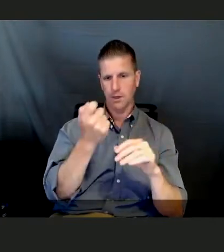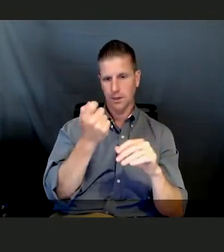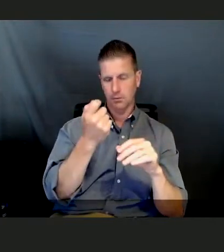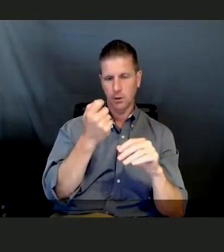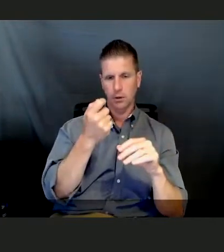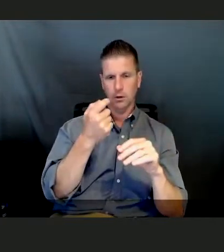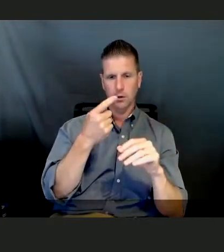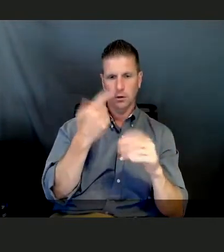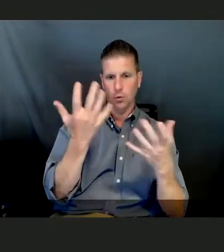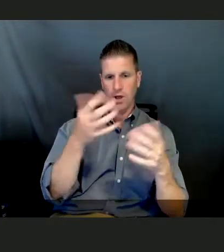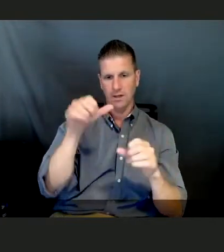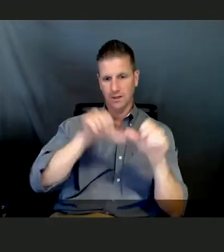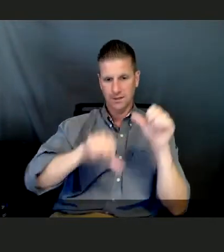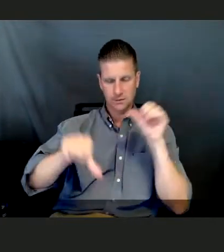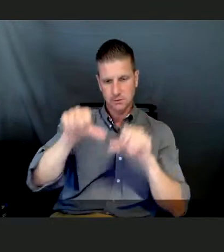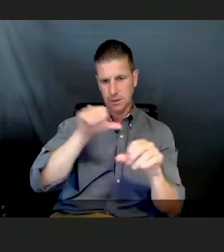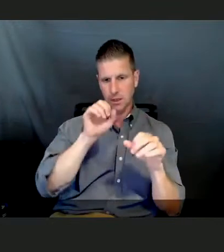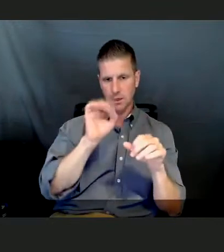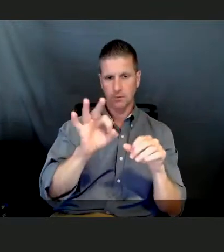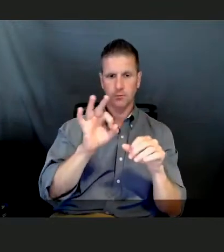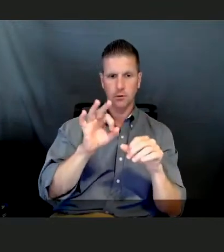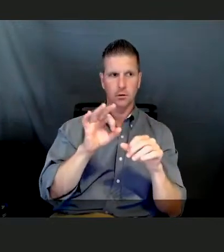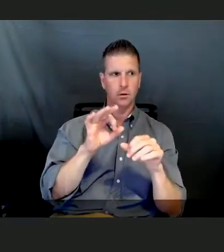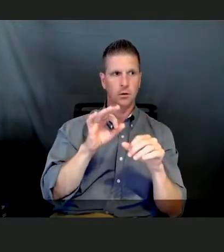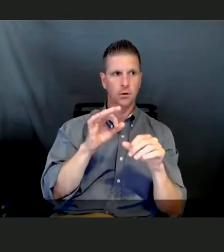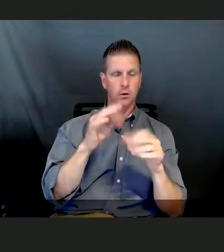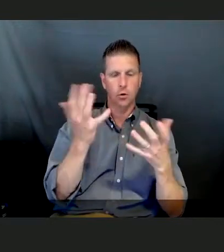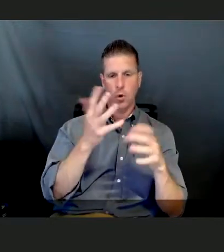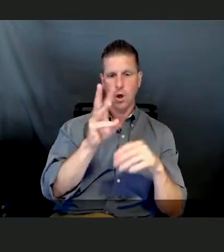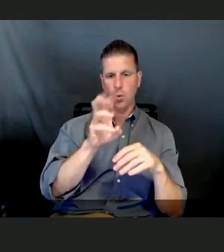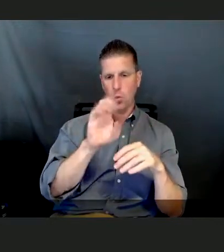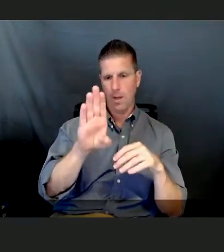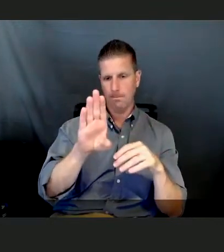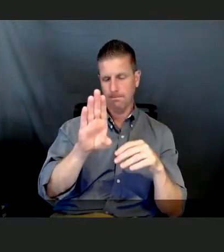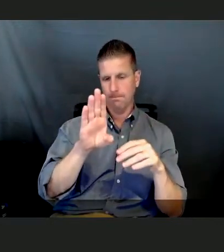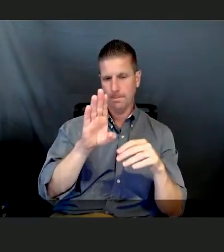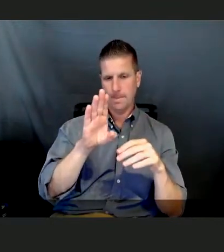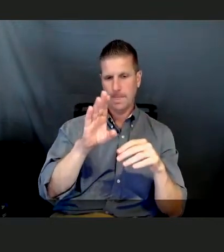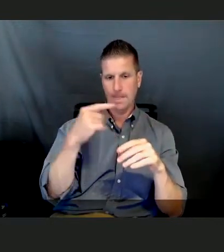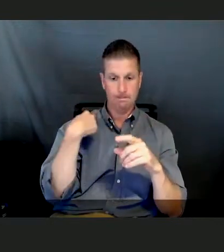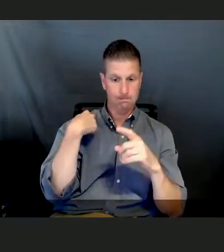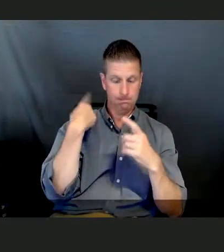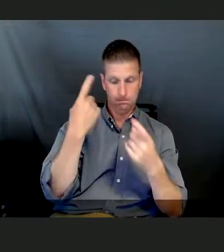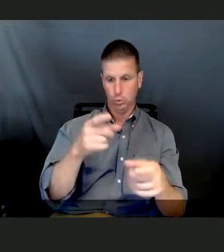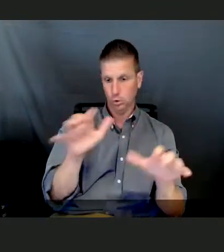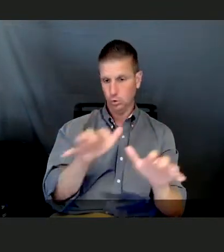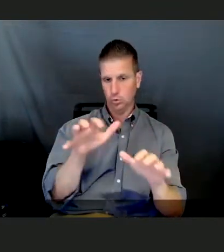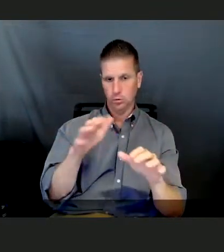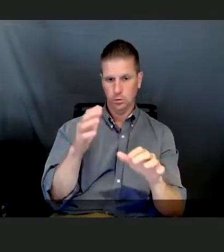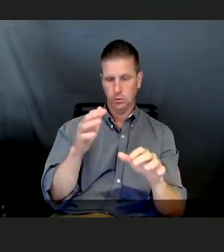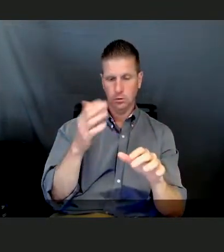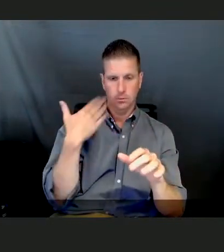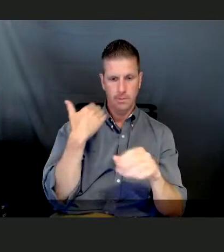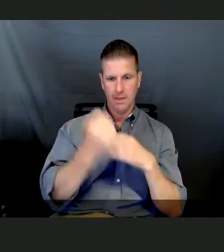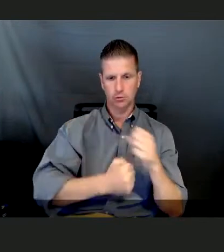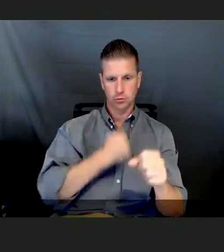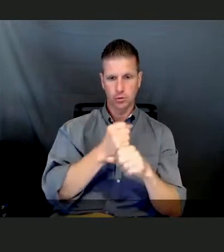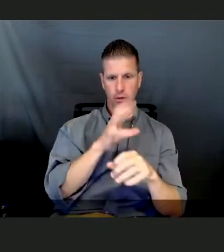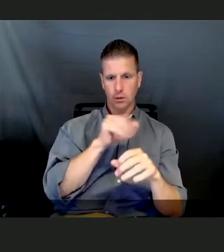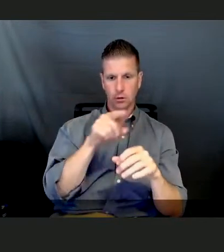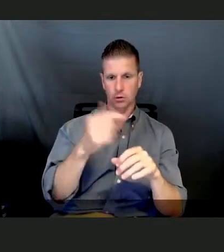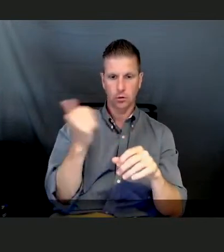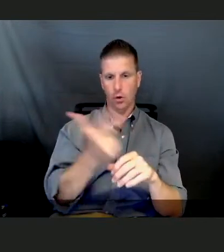what the science of what Webb has been up to in the past year, and you're